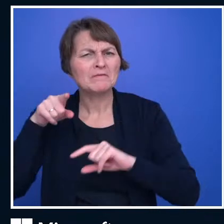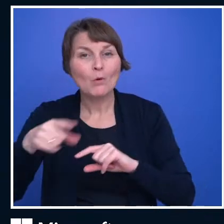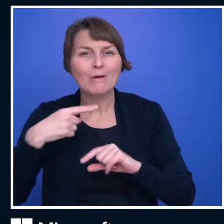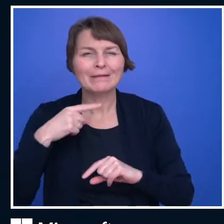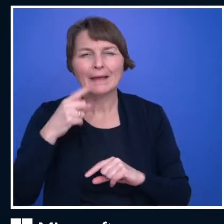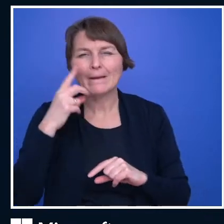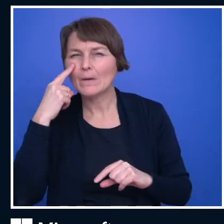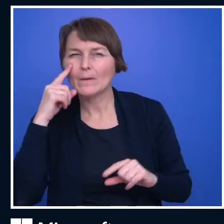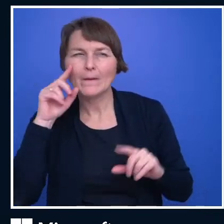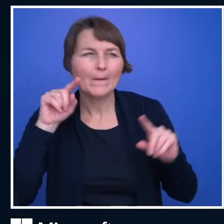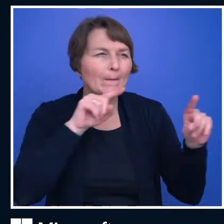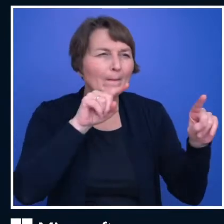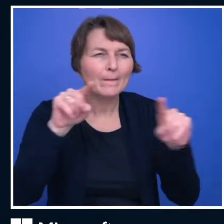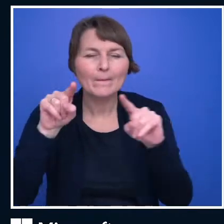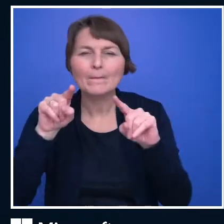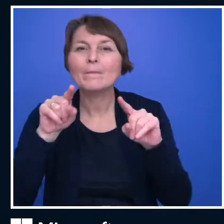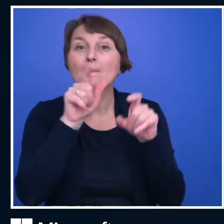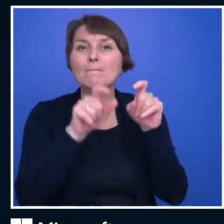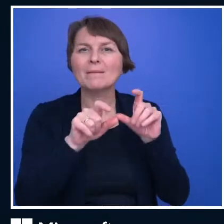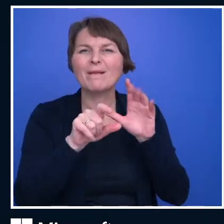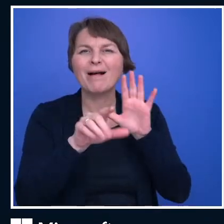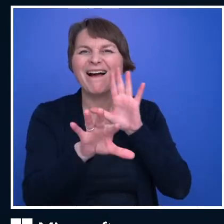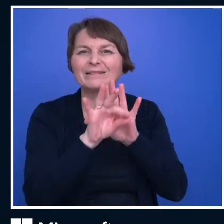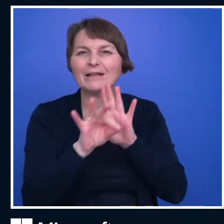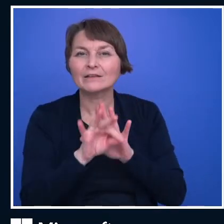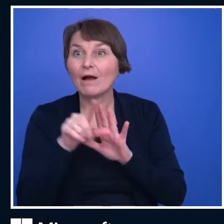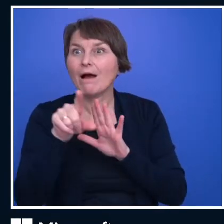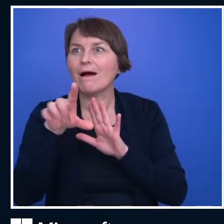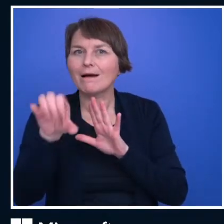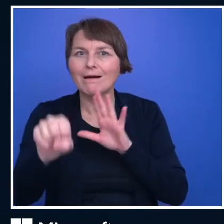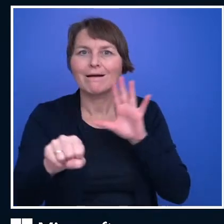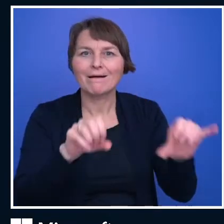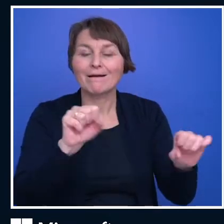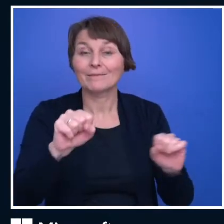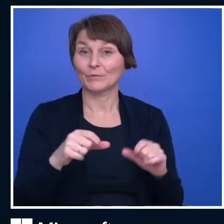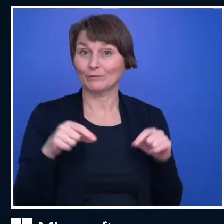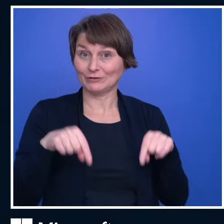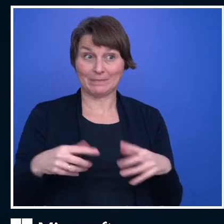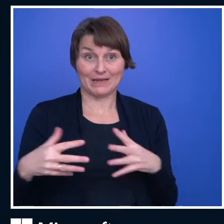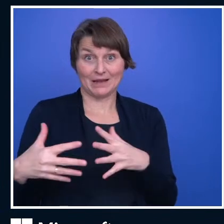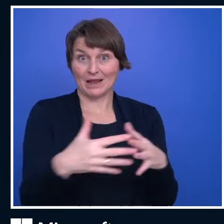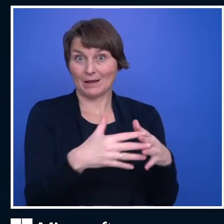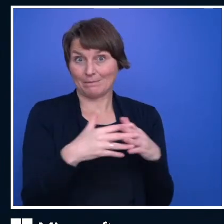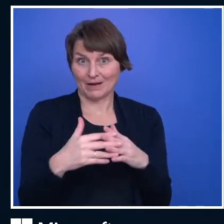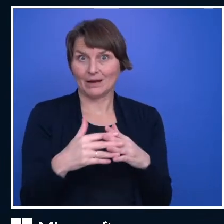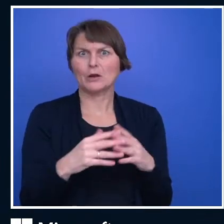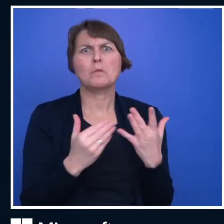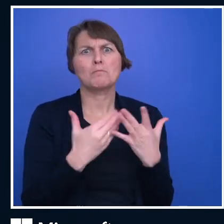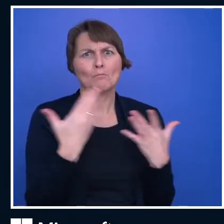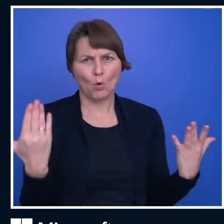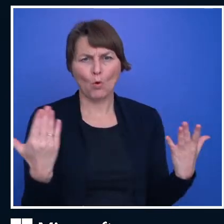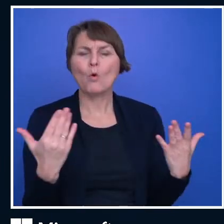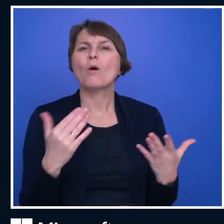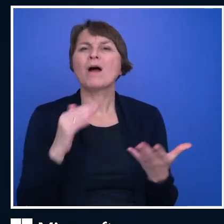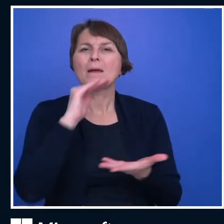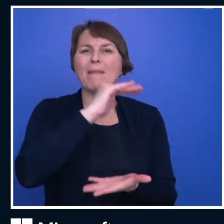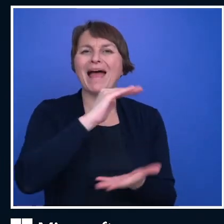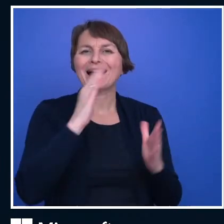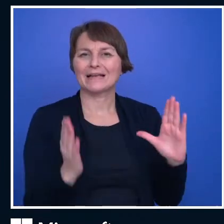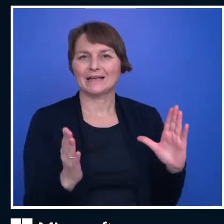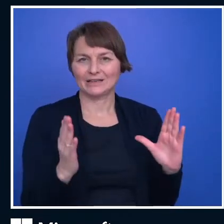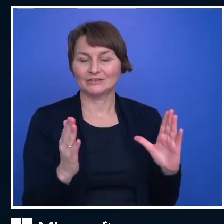for example, in the US, we're getting a lot of packages. We are now ordering more and more. And if the package is left on the front